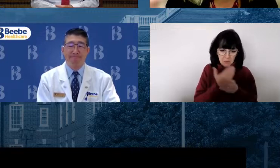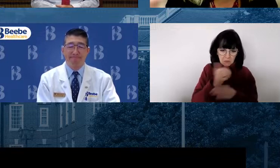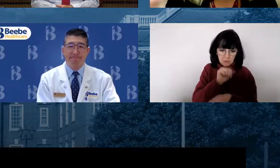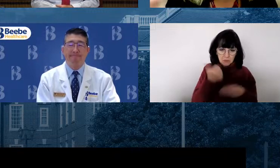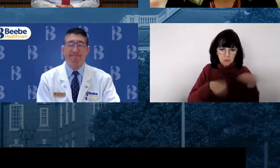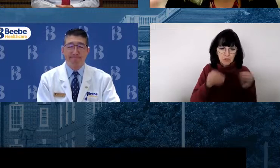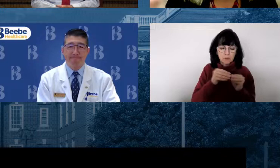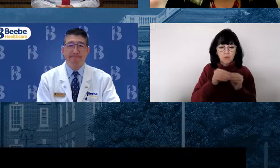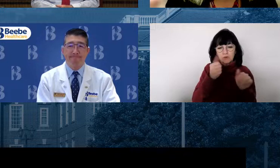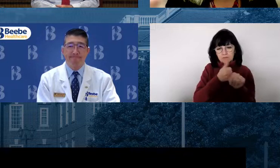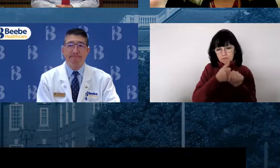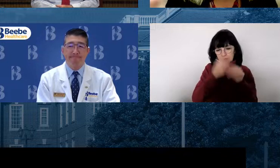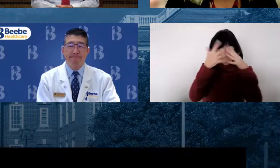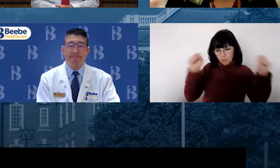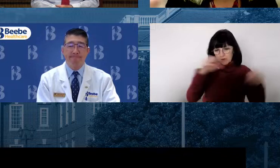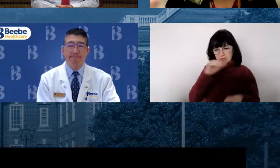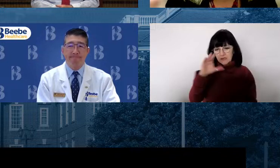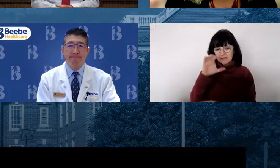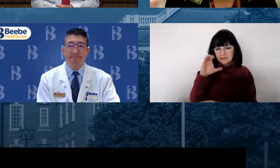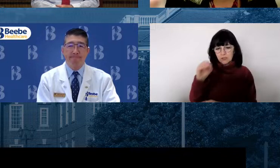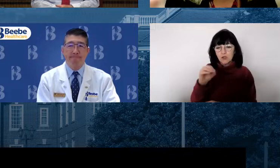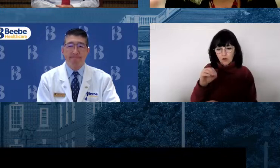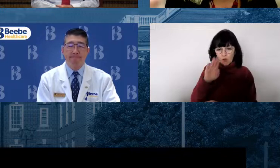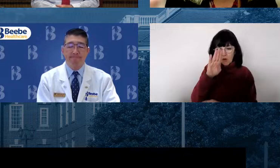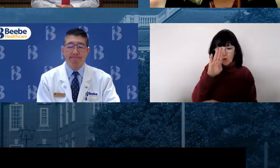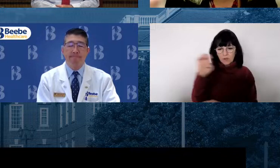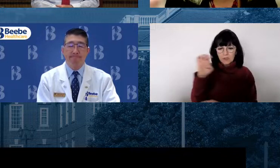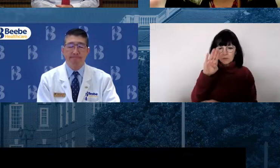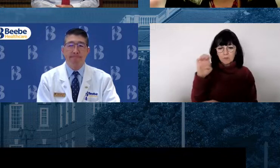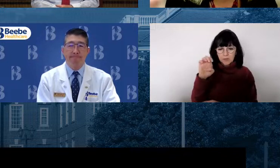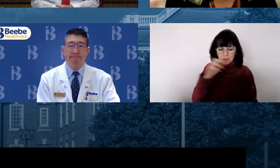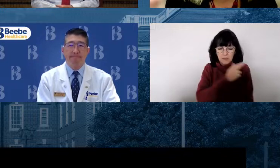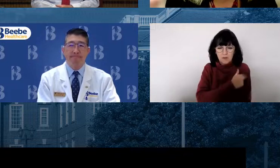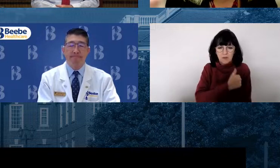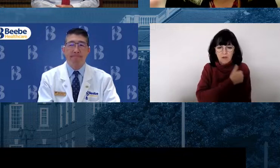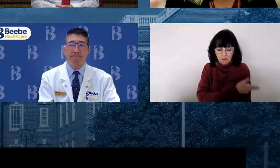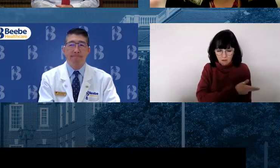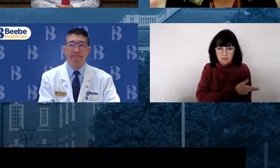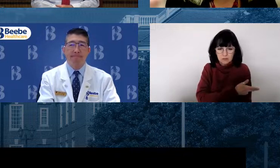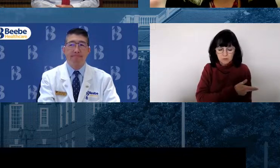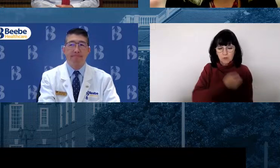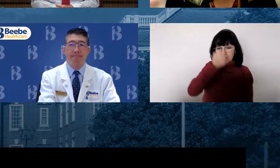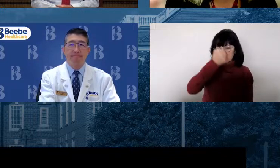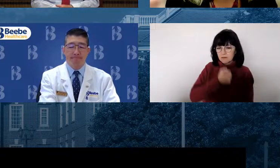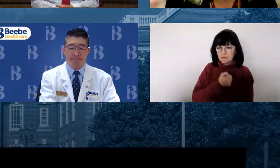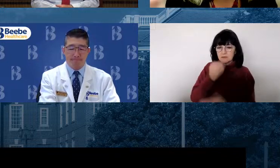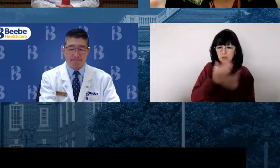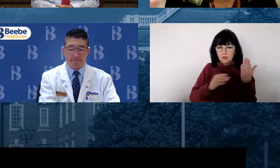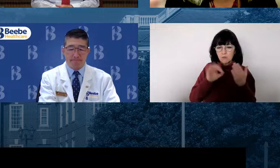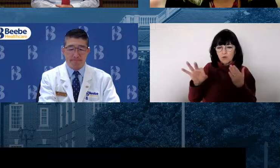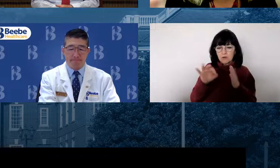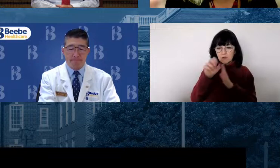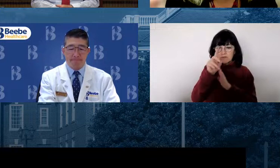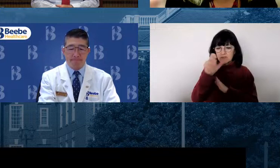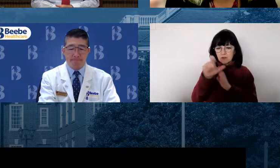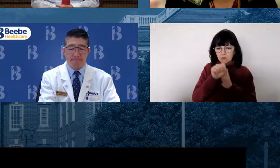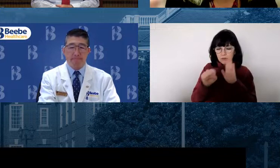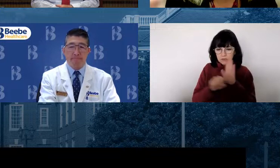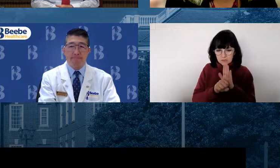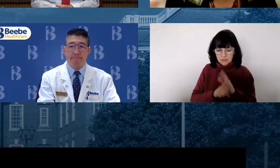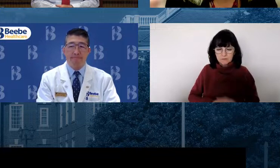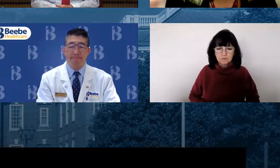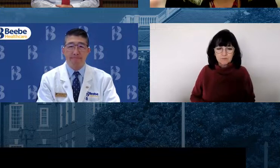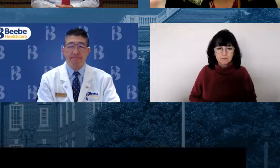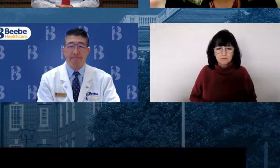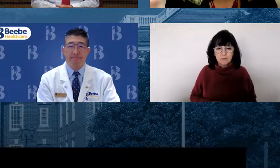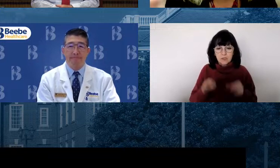Beebe Hospital in the lower part of our state. We appreciate both of them being part of our conversation today. It's important to note that we